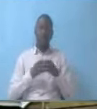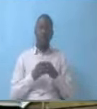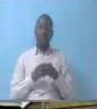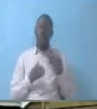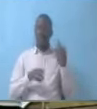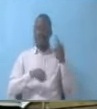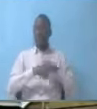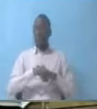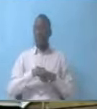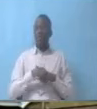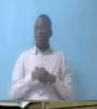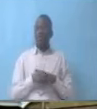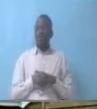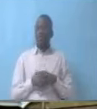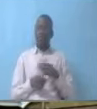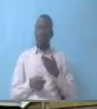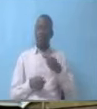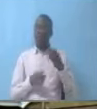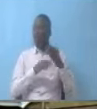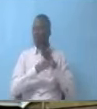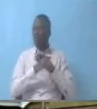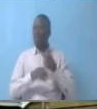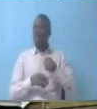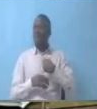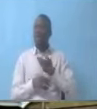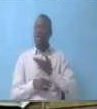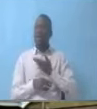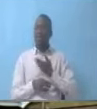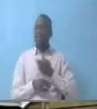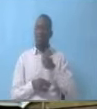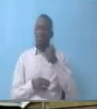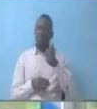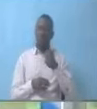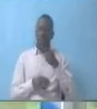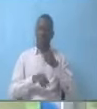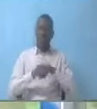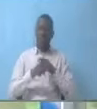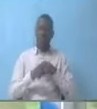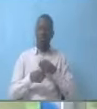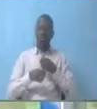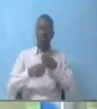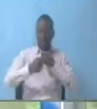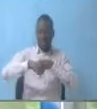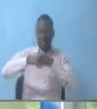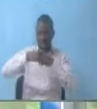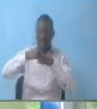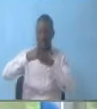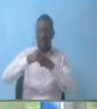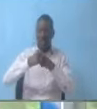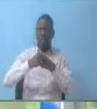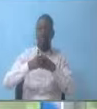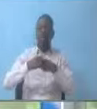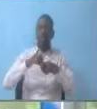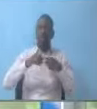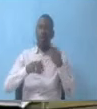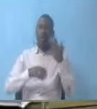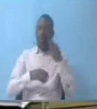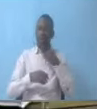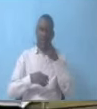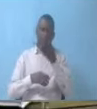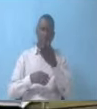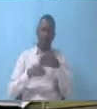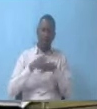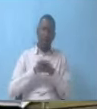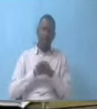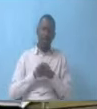to be recruited at the Attorney General's chambers during your tenure as minister. That's right. Yes. And you were very happy